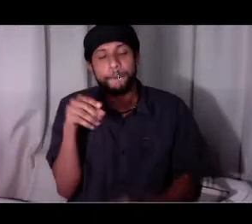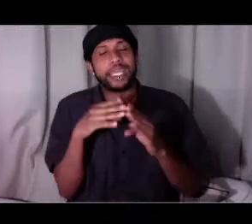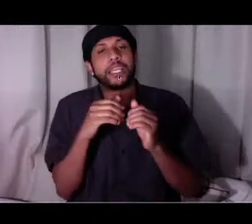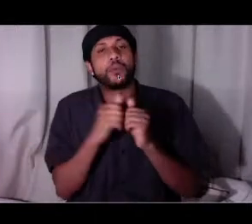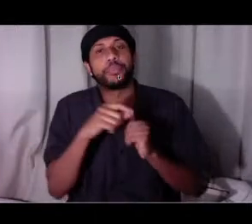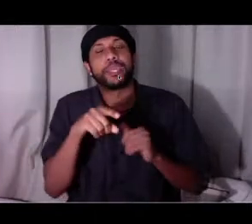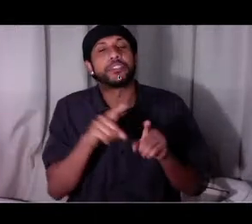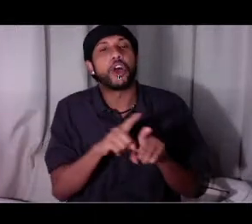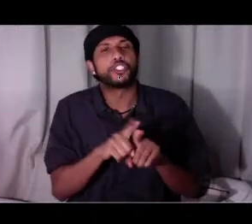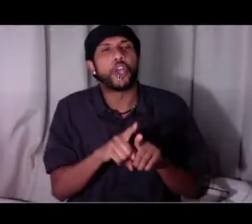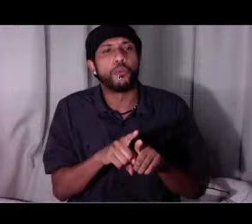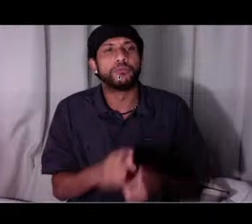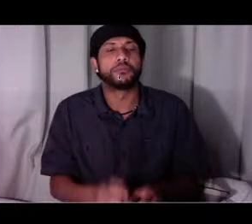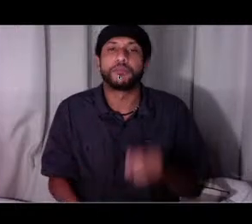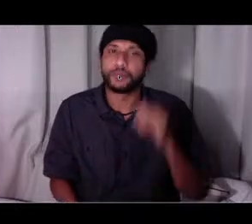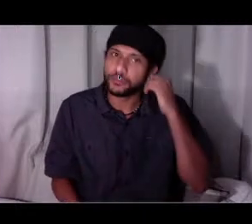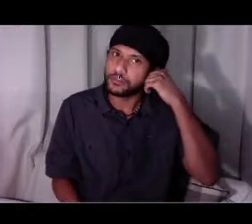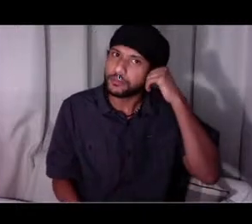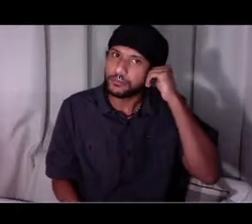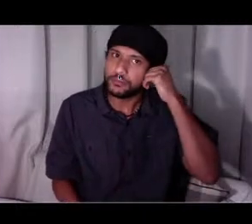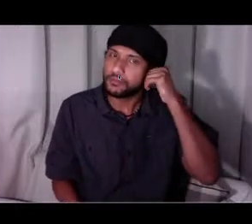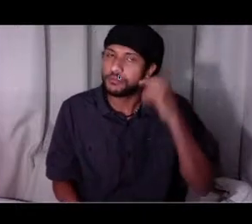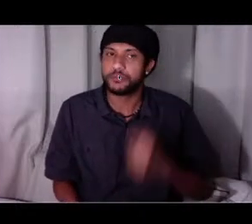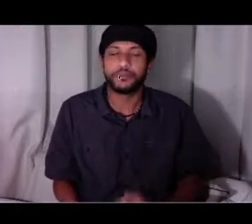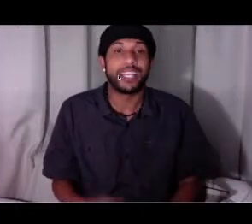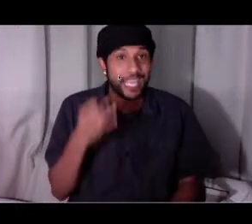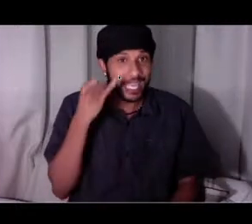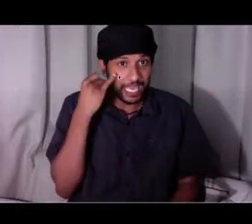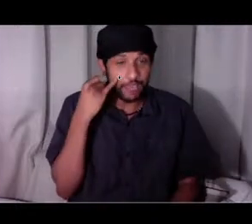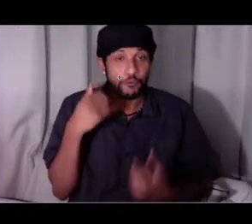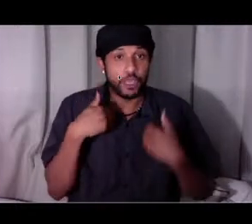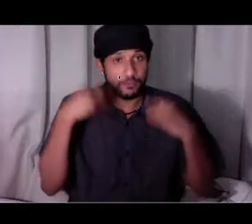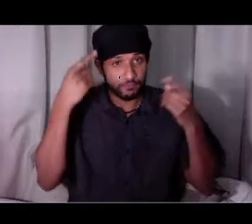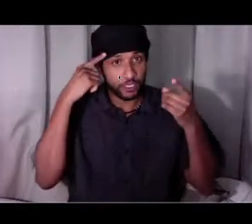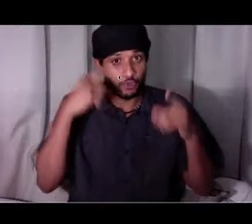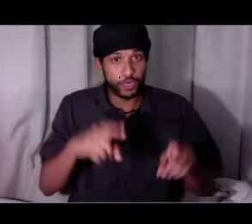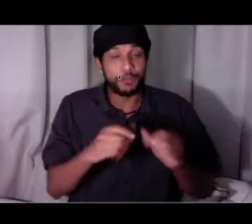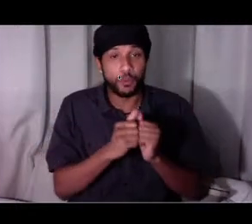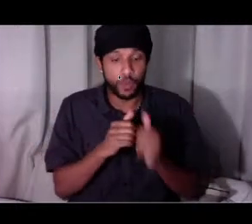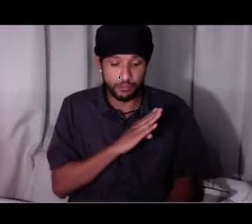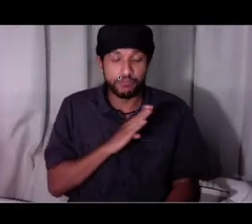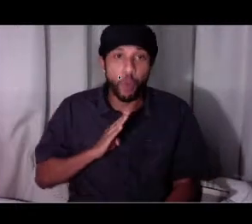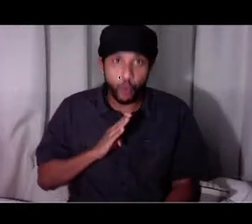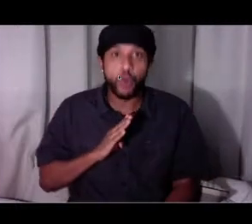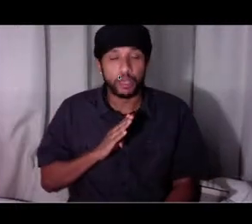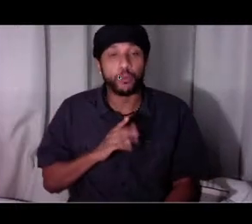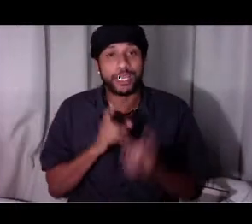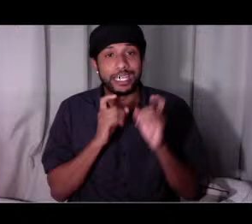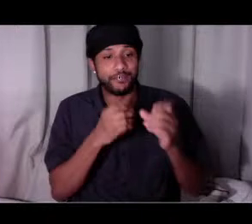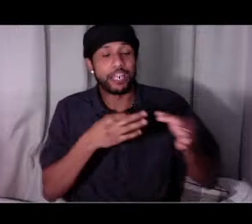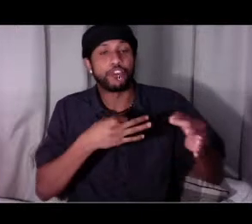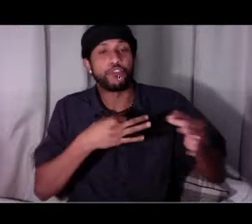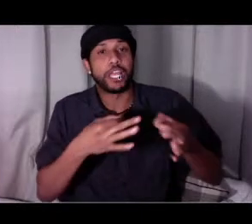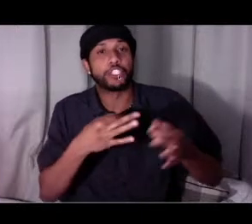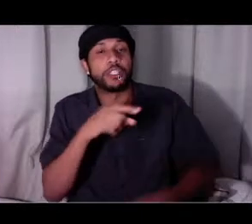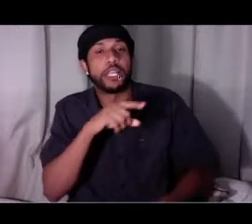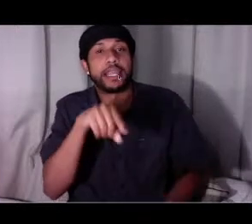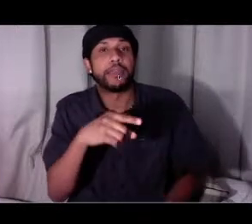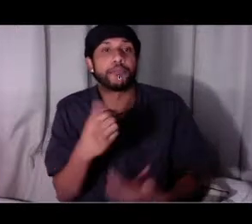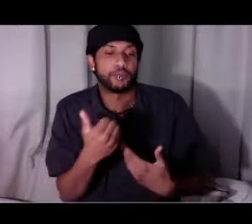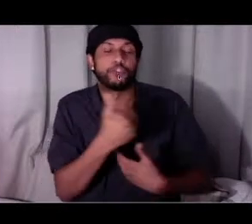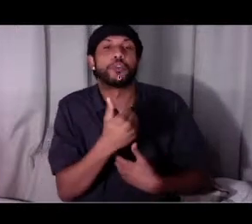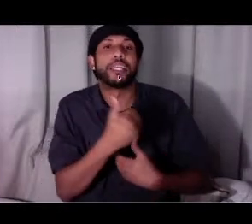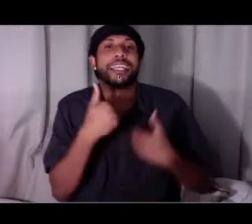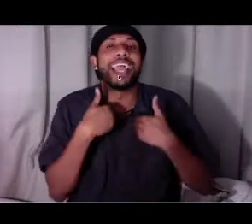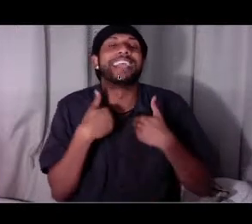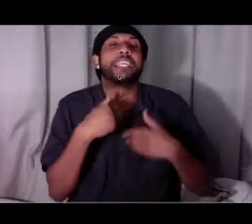but why don't we if it if it uh if there's consensus from the board give that direction to the superintendent to work on so that he